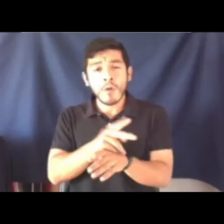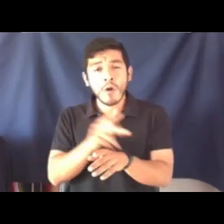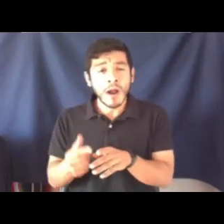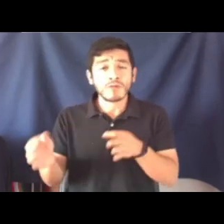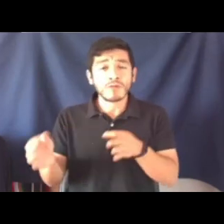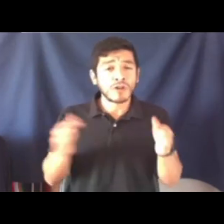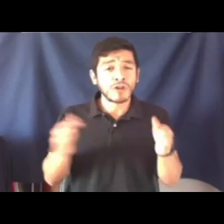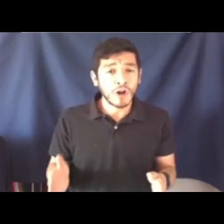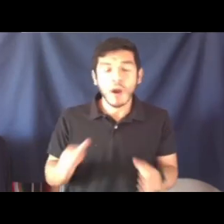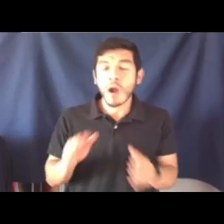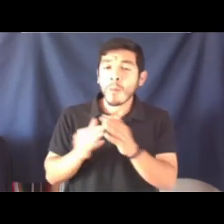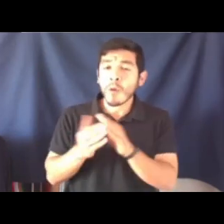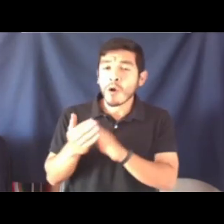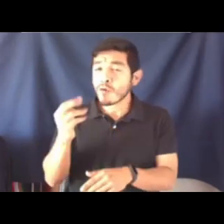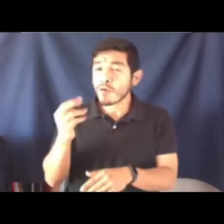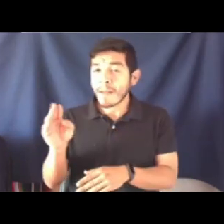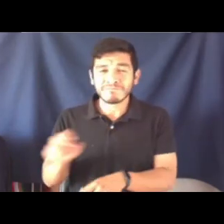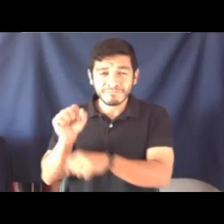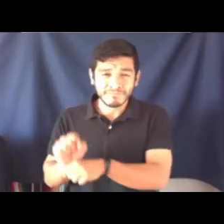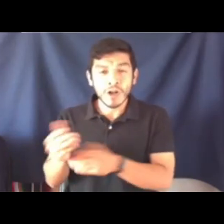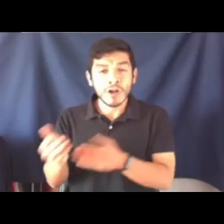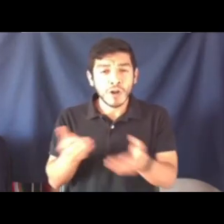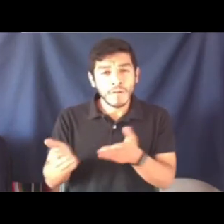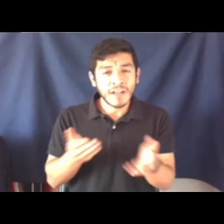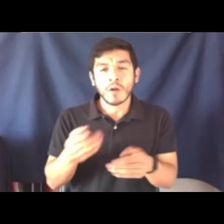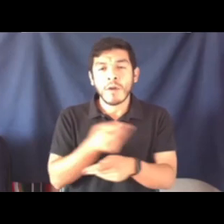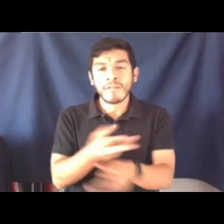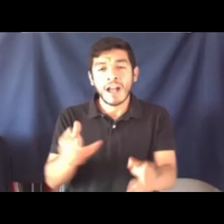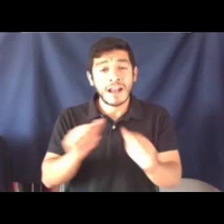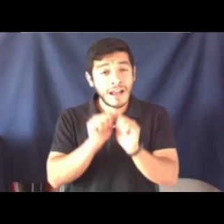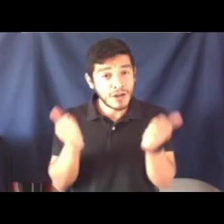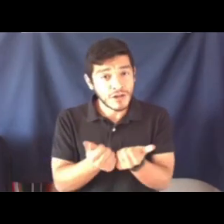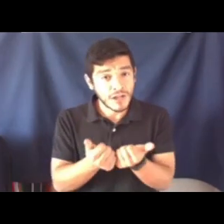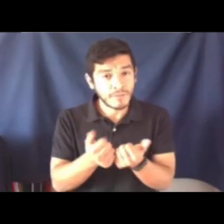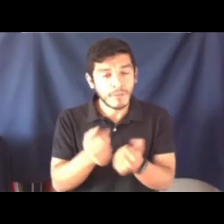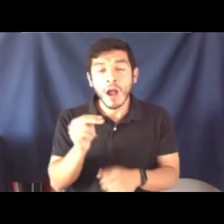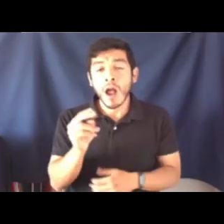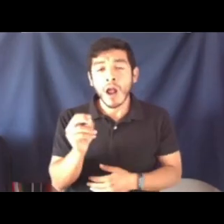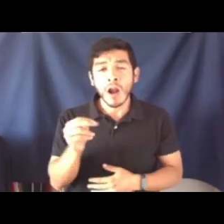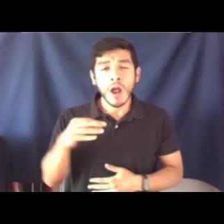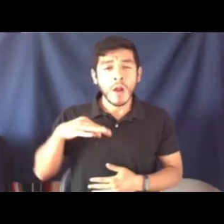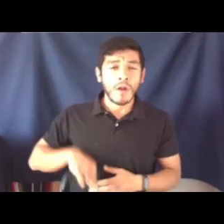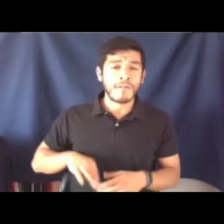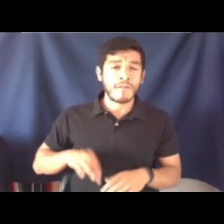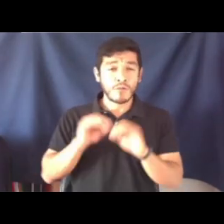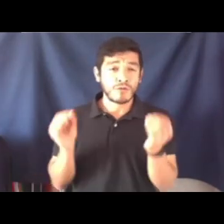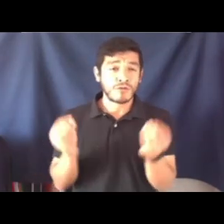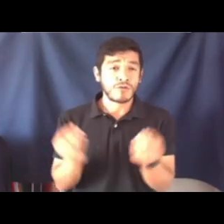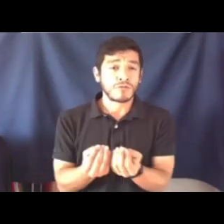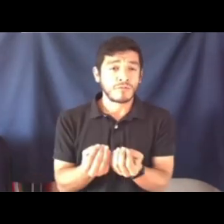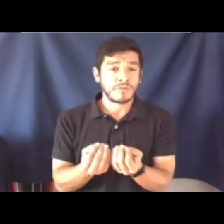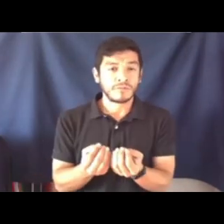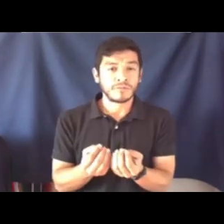service provider agencies, and nonprofit organizations that are providing peer mentoring in the community. Community rehab